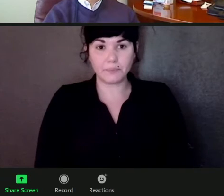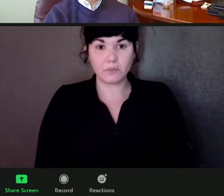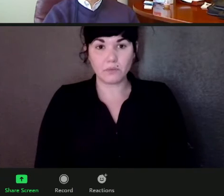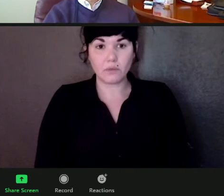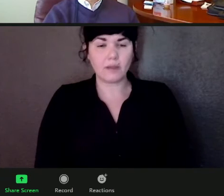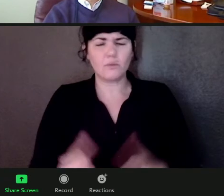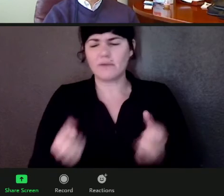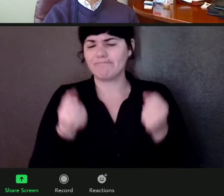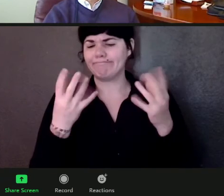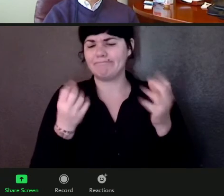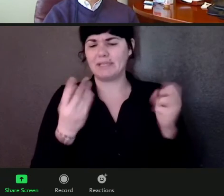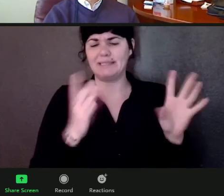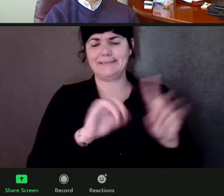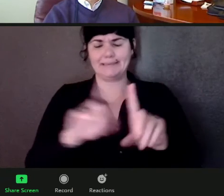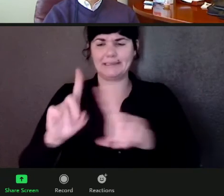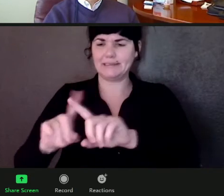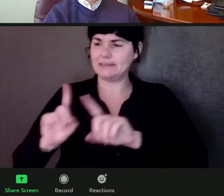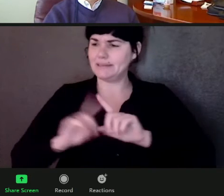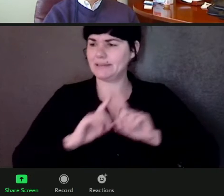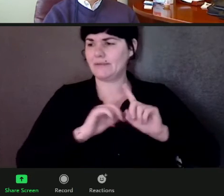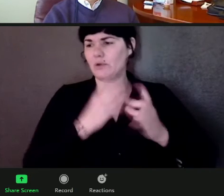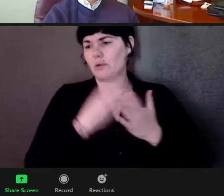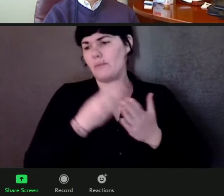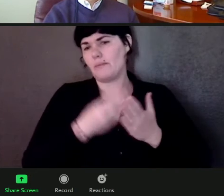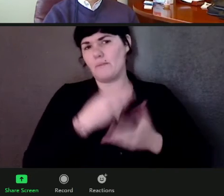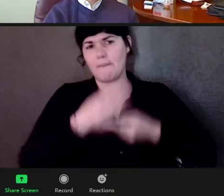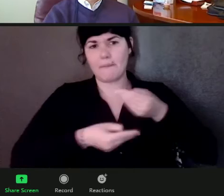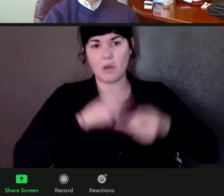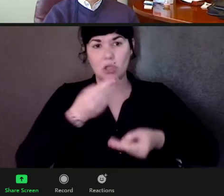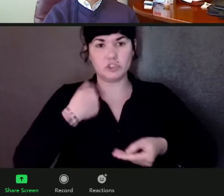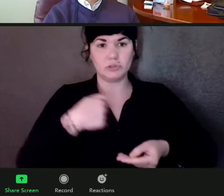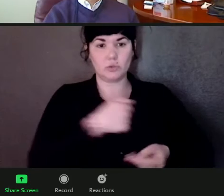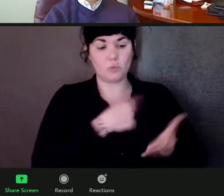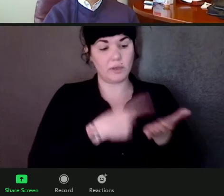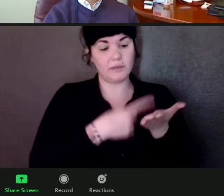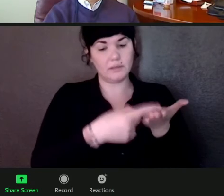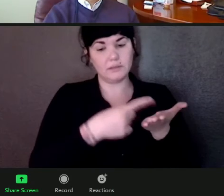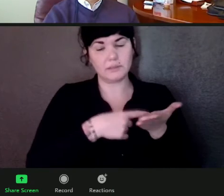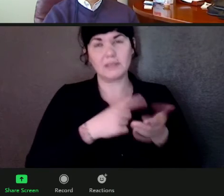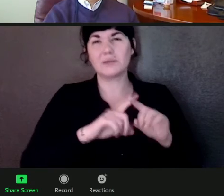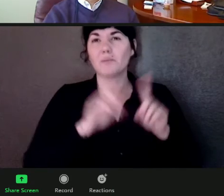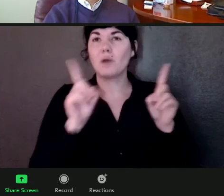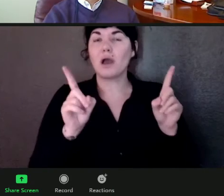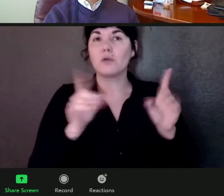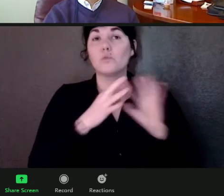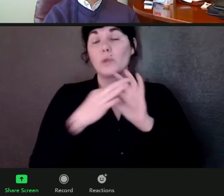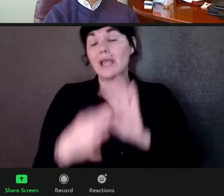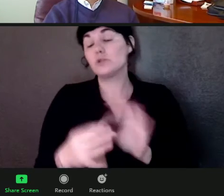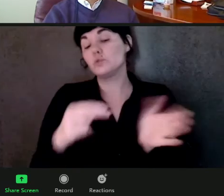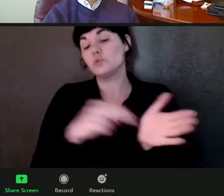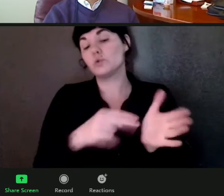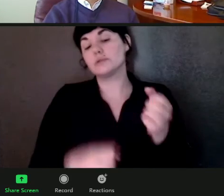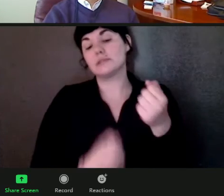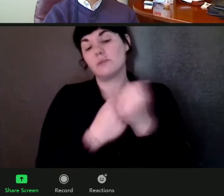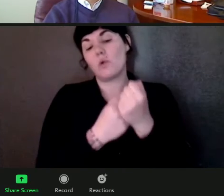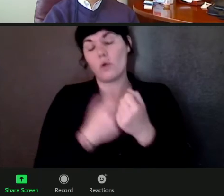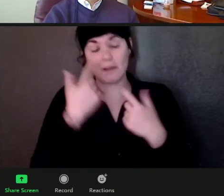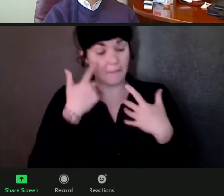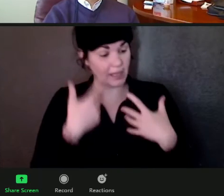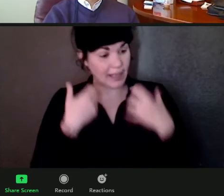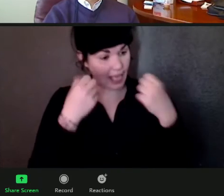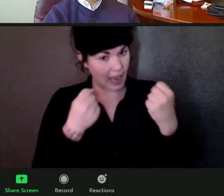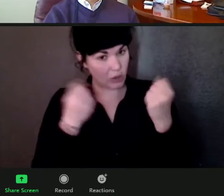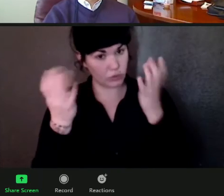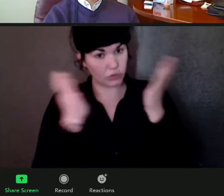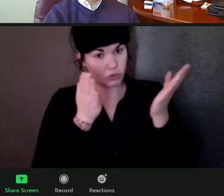that we look at, but when we think about what we're providing, in terms of nursing support, mental health services, the work that we're doing for